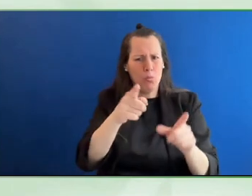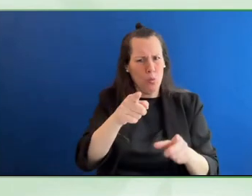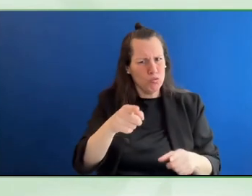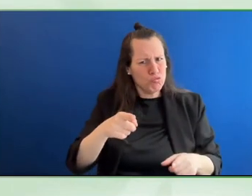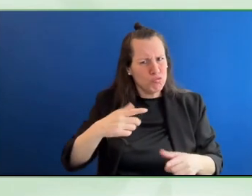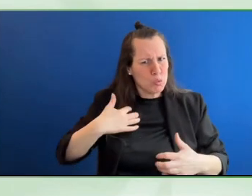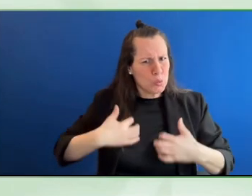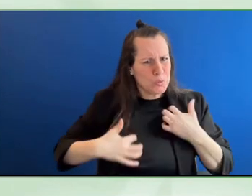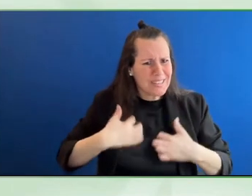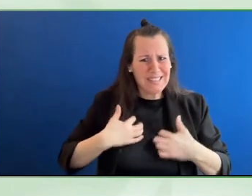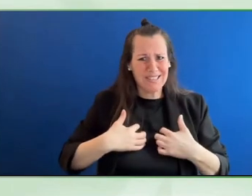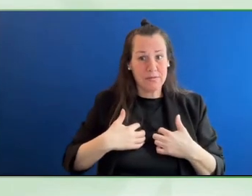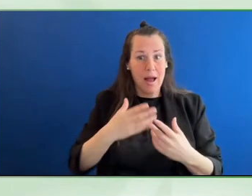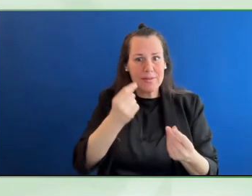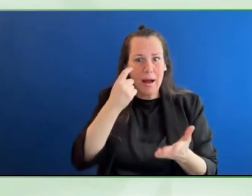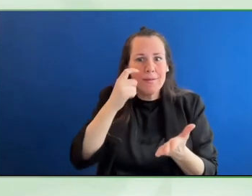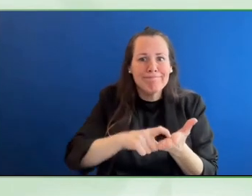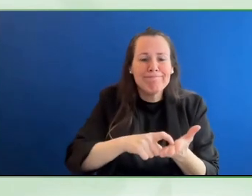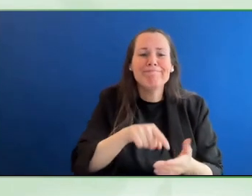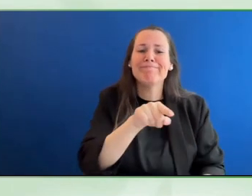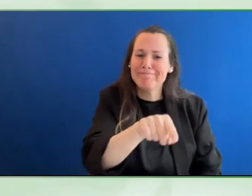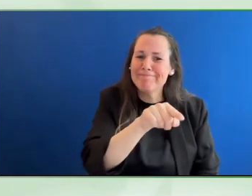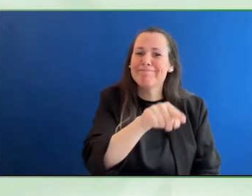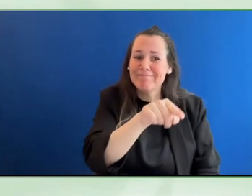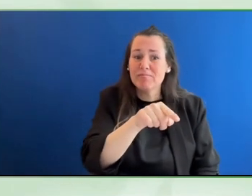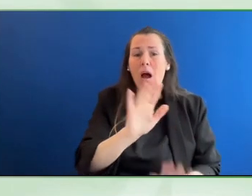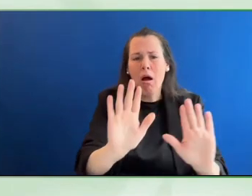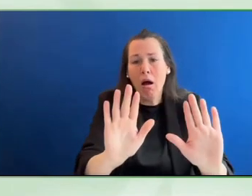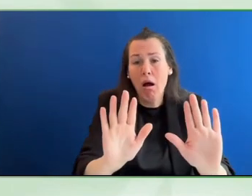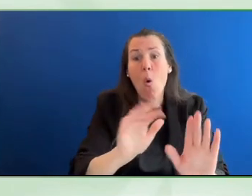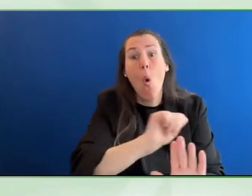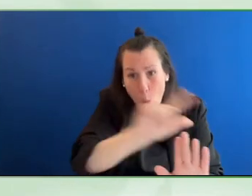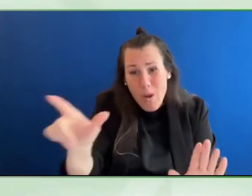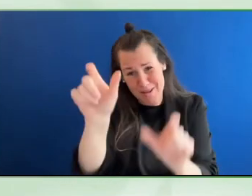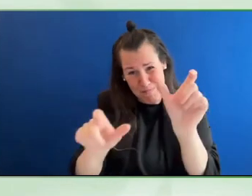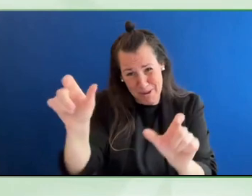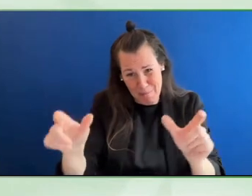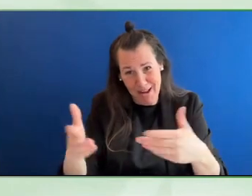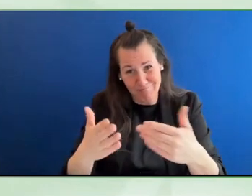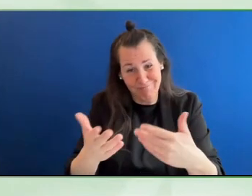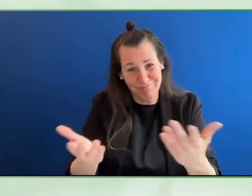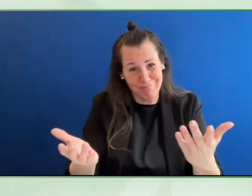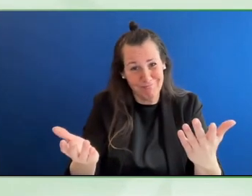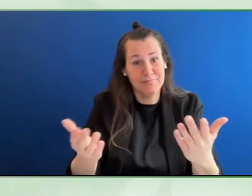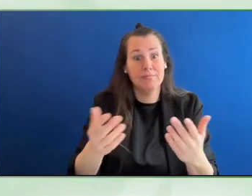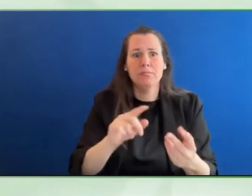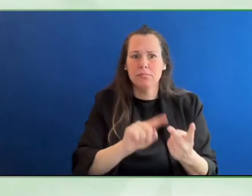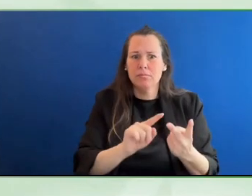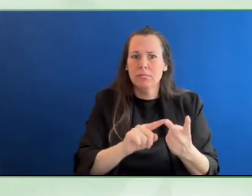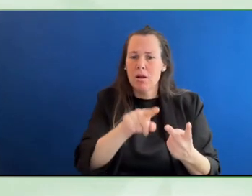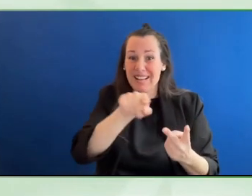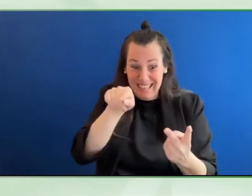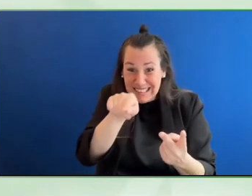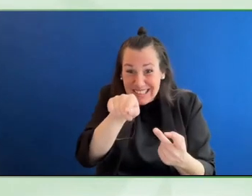free, so if you have free technology and a free way to get it, then it's very affordable in all countries and